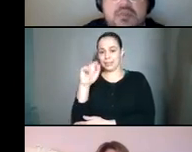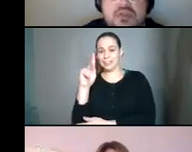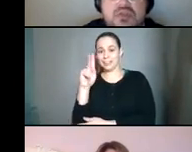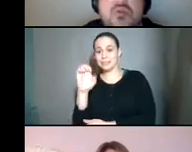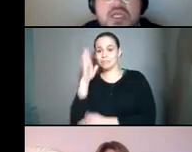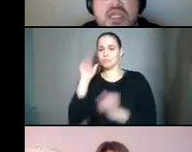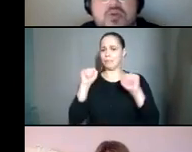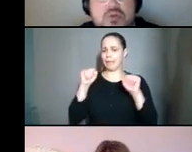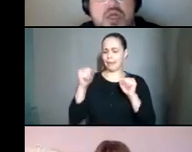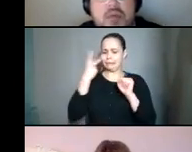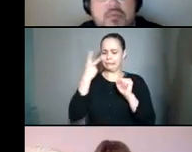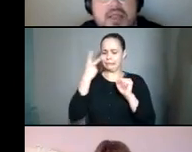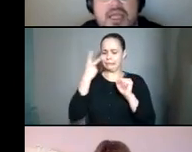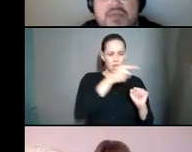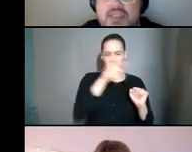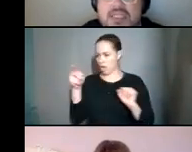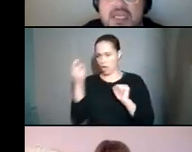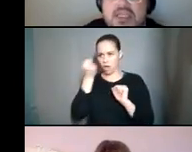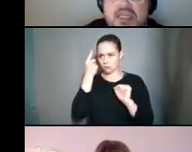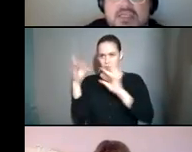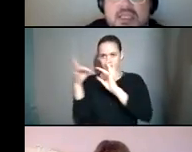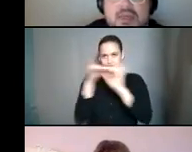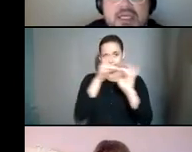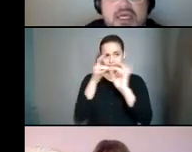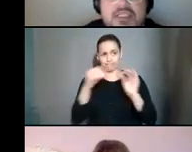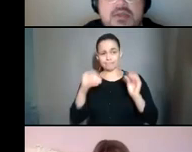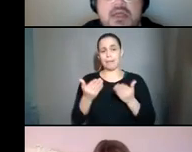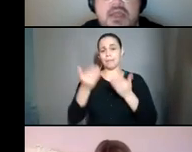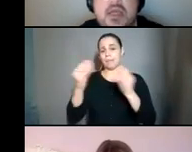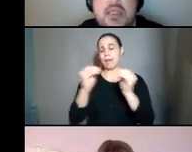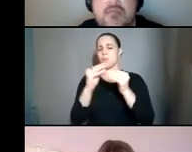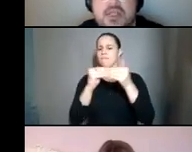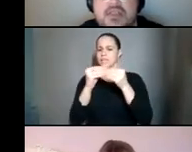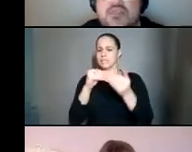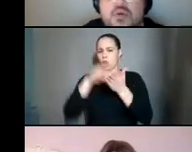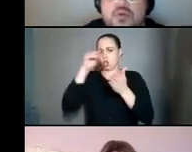between mathematical ideas and provide flexible thinking opportunities for the learner.